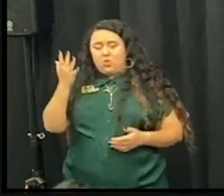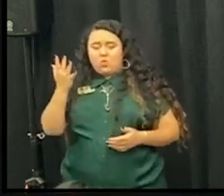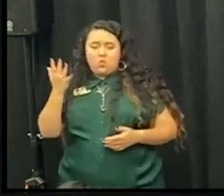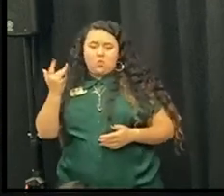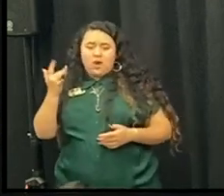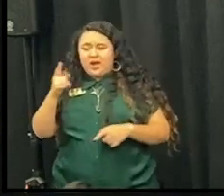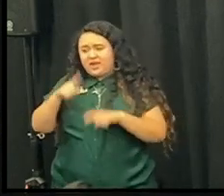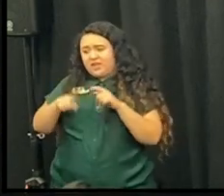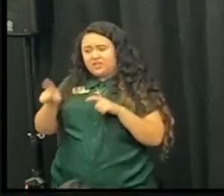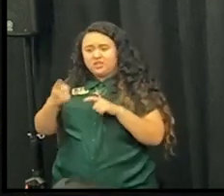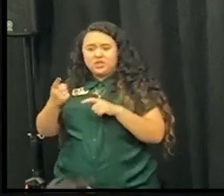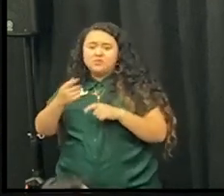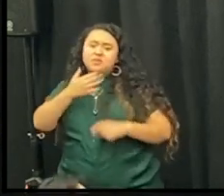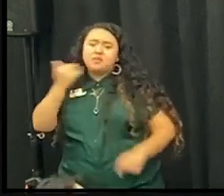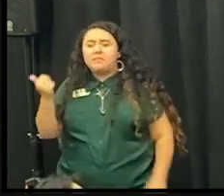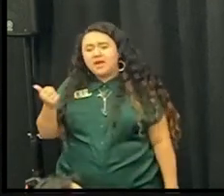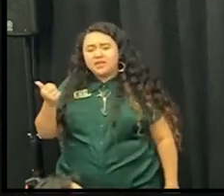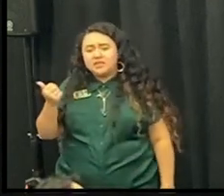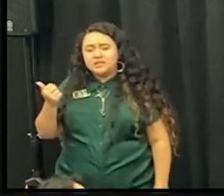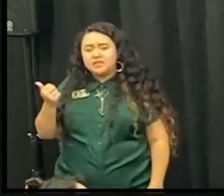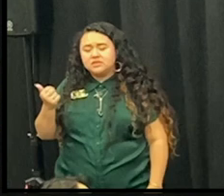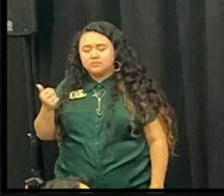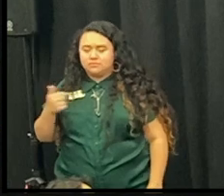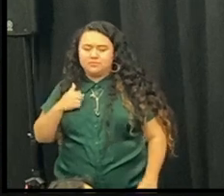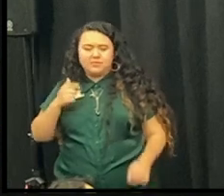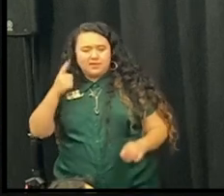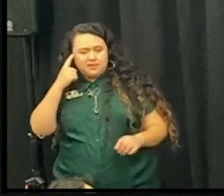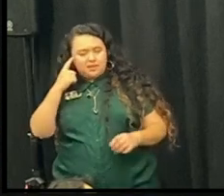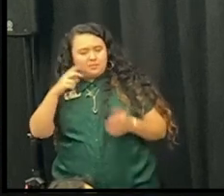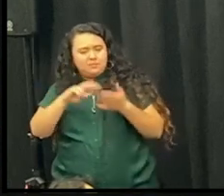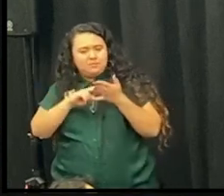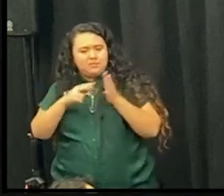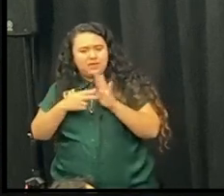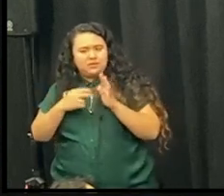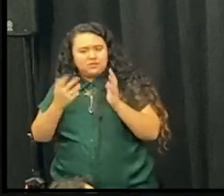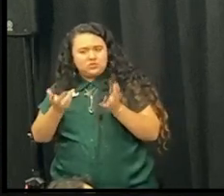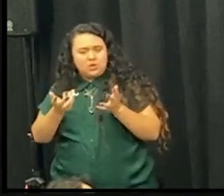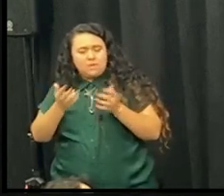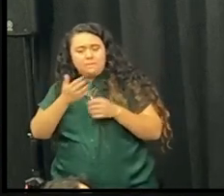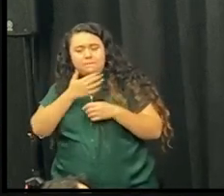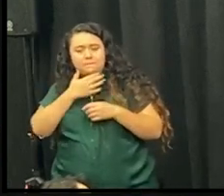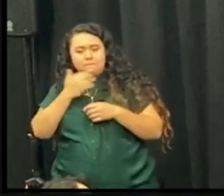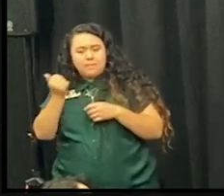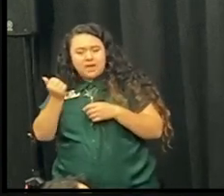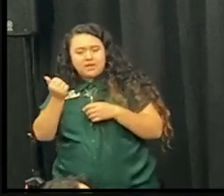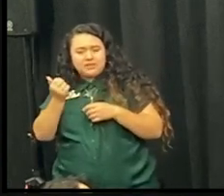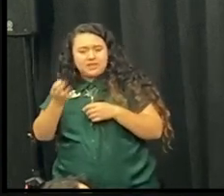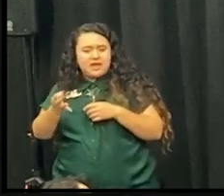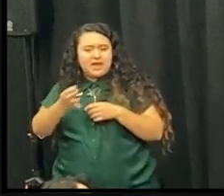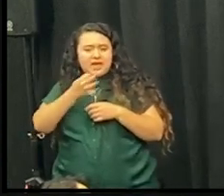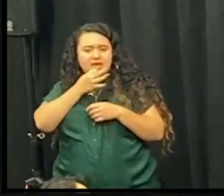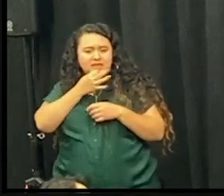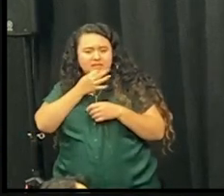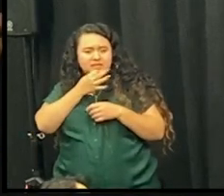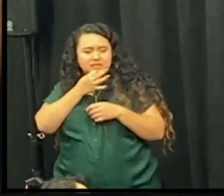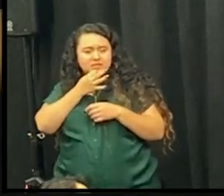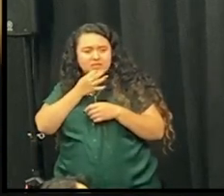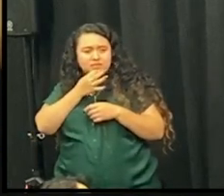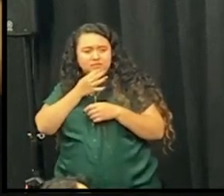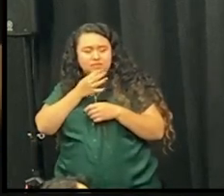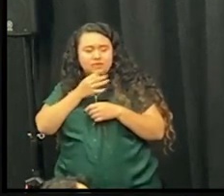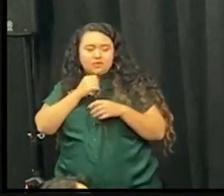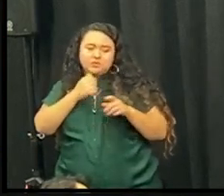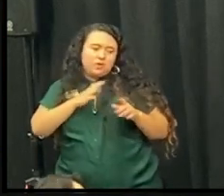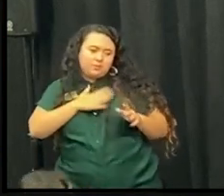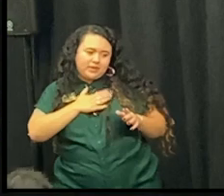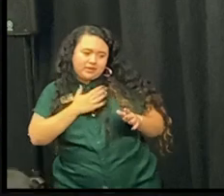why can't she just be the best? Which I thought meant, oh, so best, excellence is like a, and please don't be